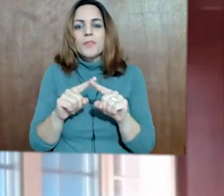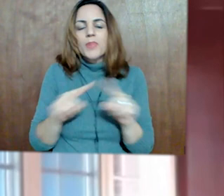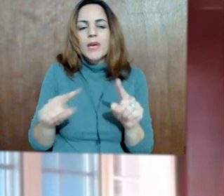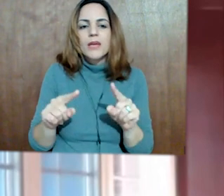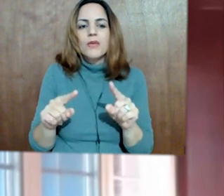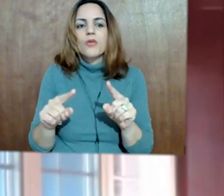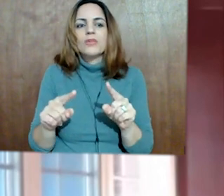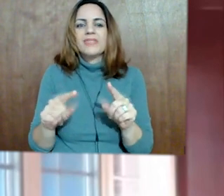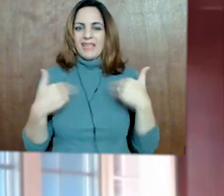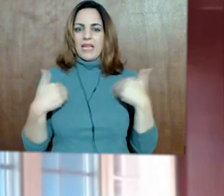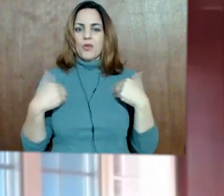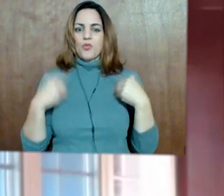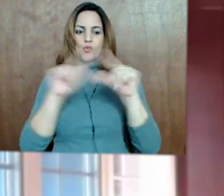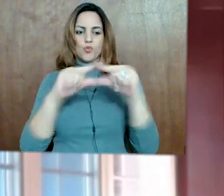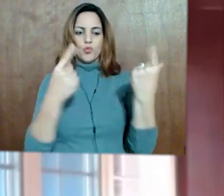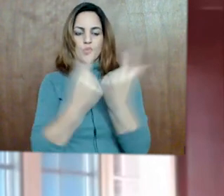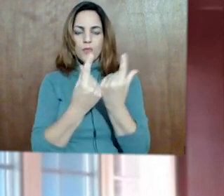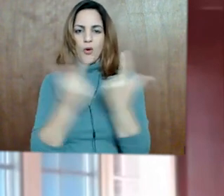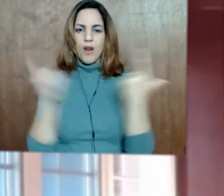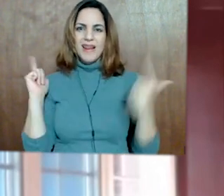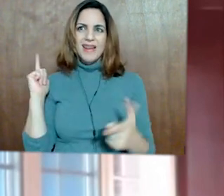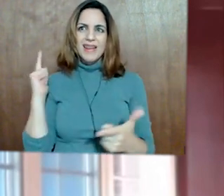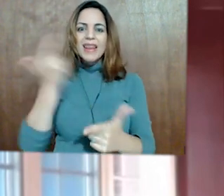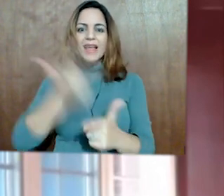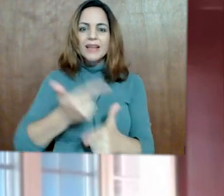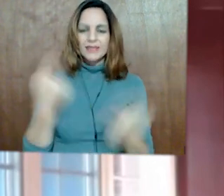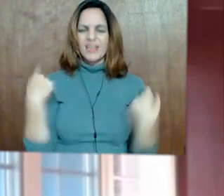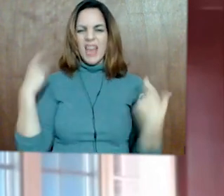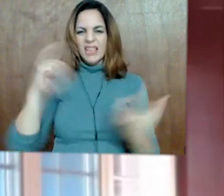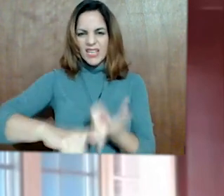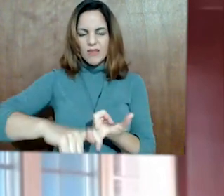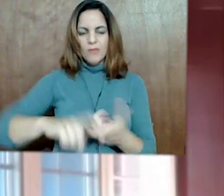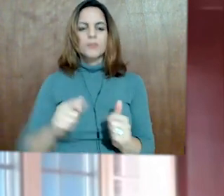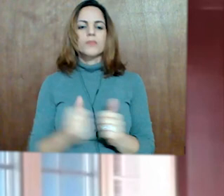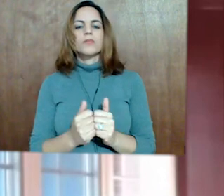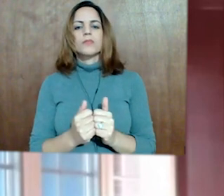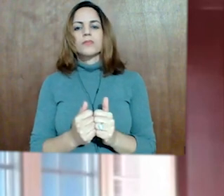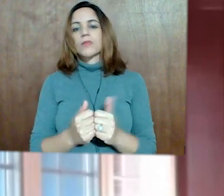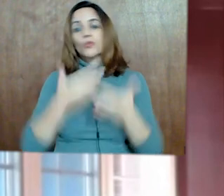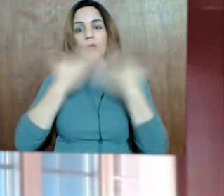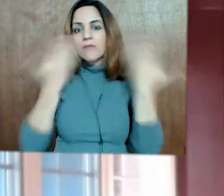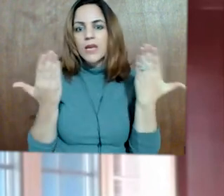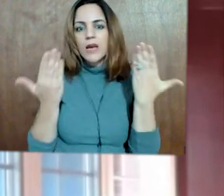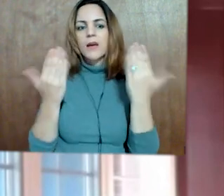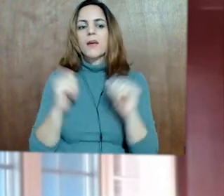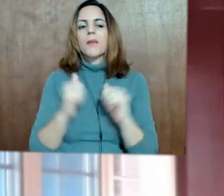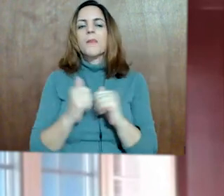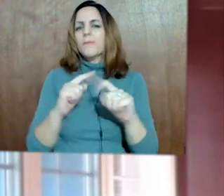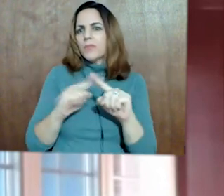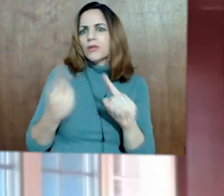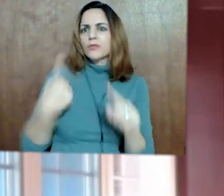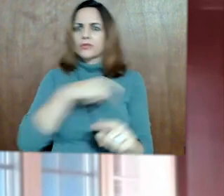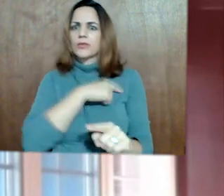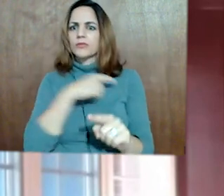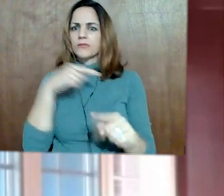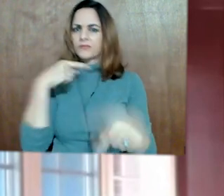with mostly Black leadership. And throughout the membership of the organization, it was the same way. So we were confronting issues